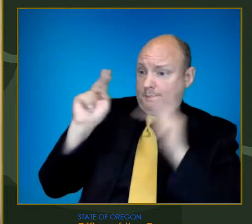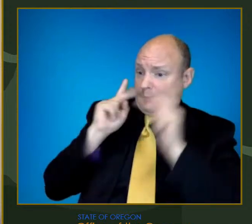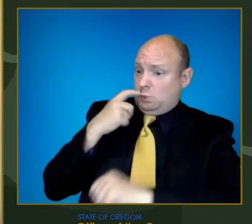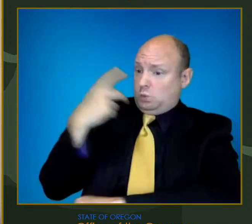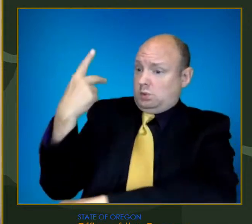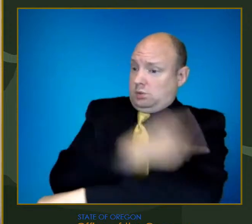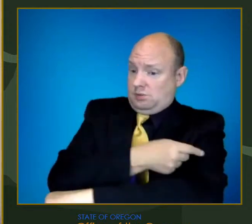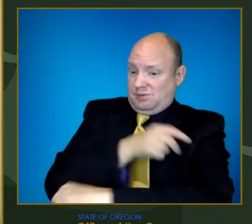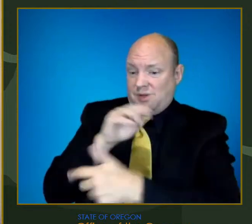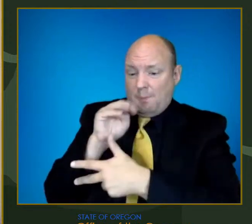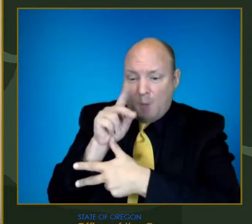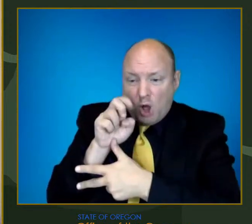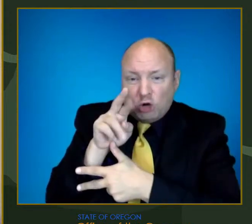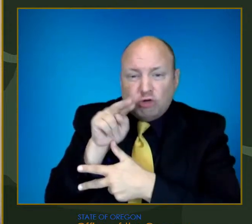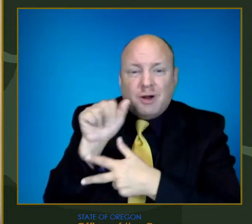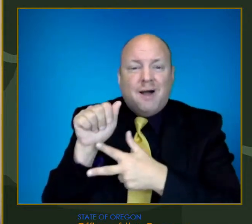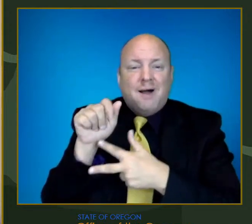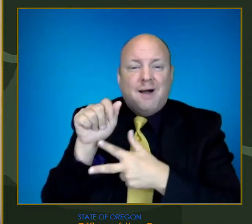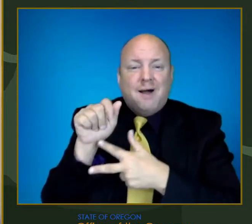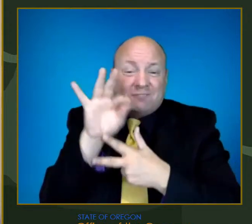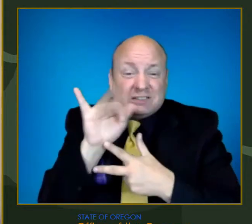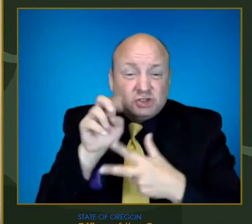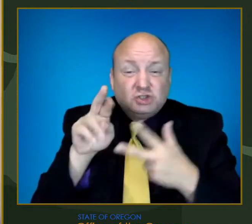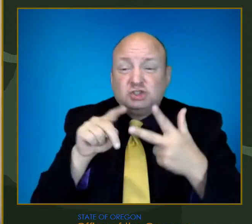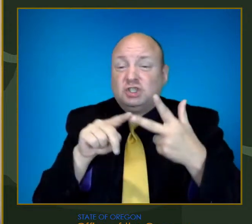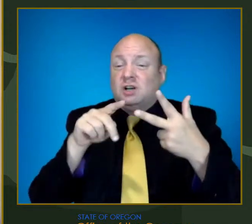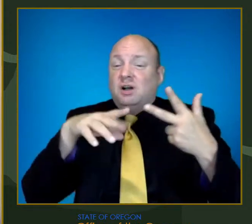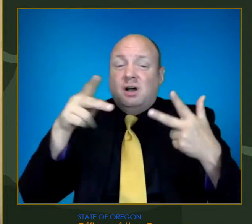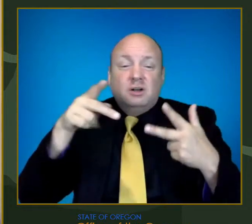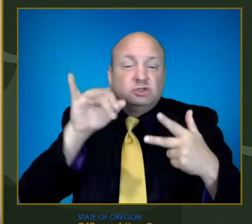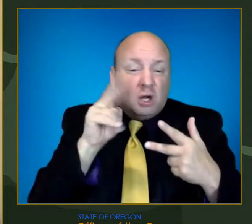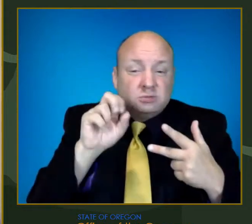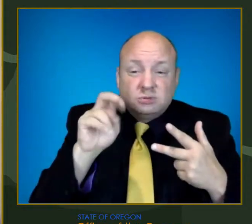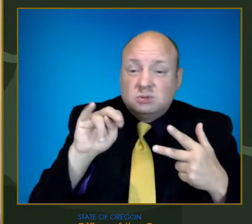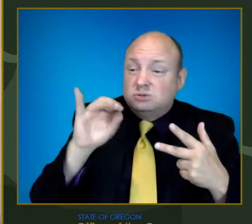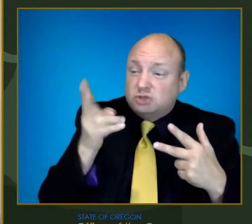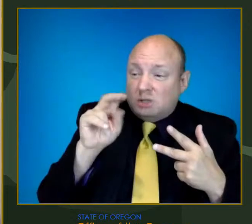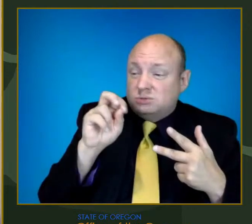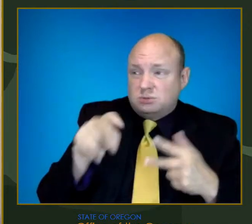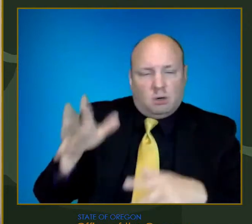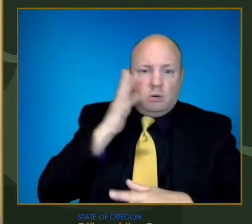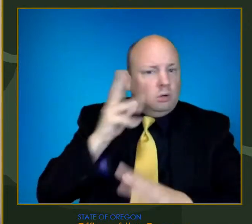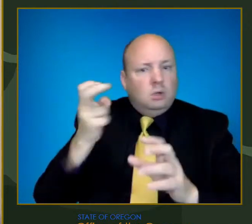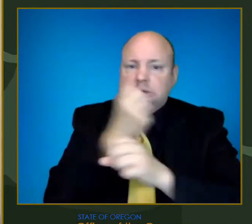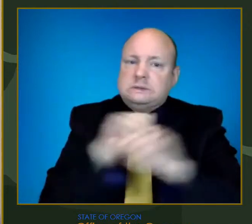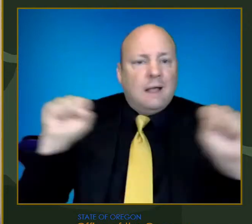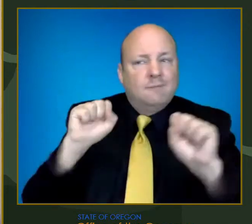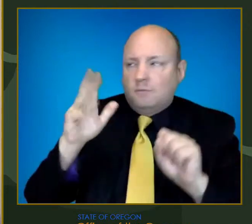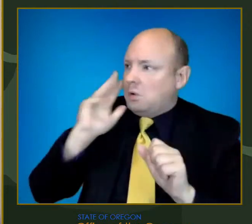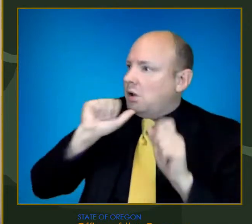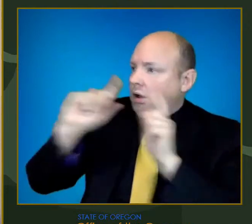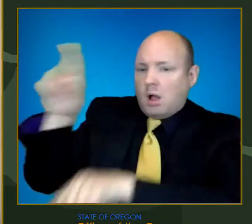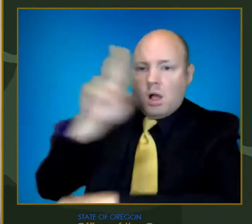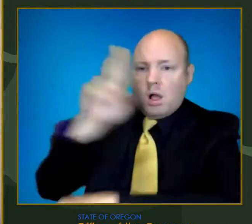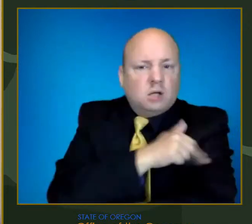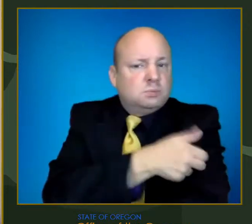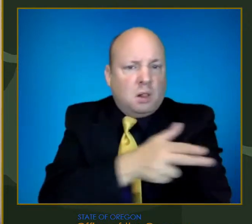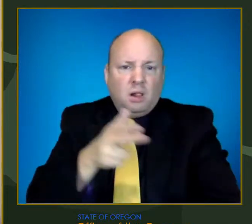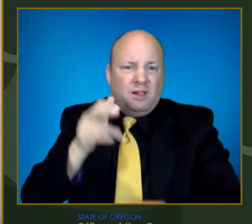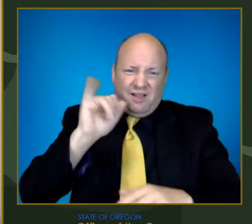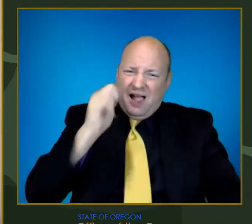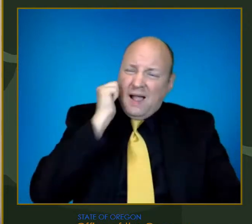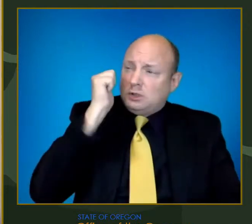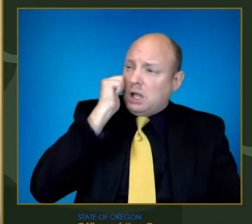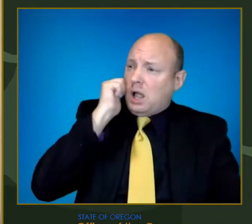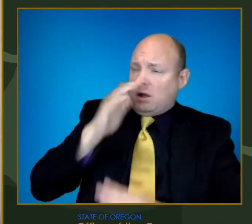lives every day here in Oregon. More than 2.5 million Oregonians have had at least a first dose of a COVID-19